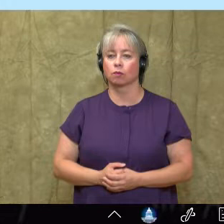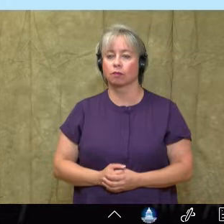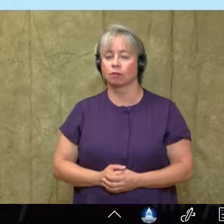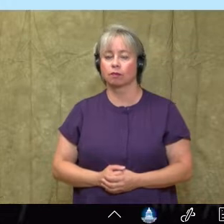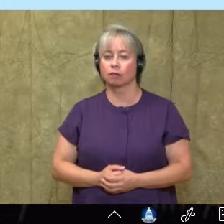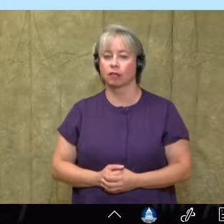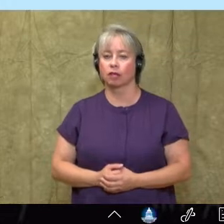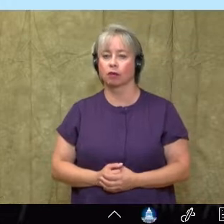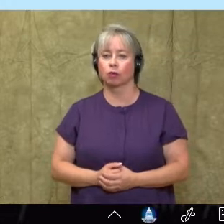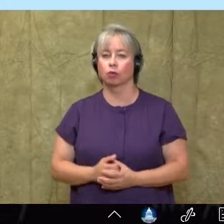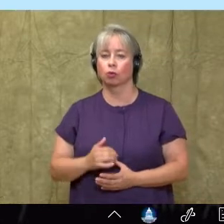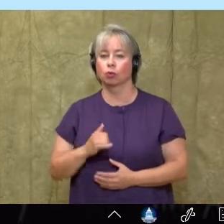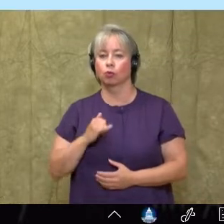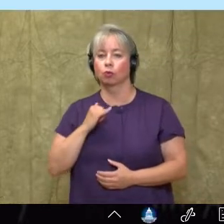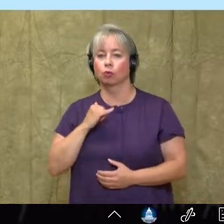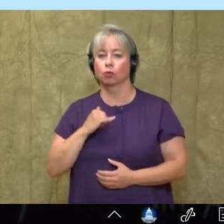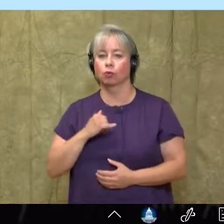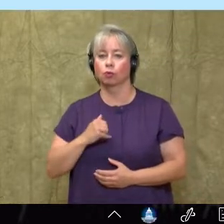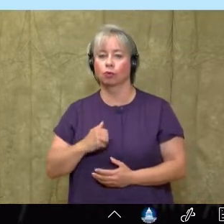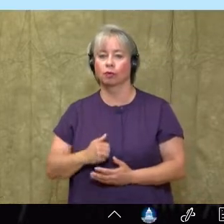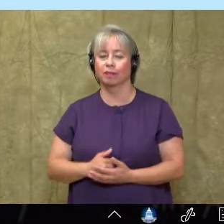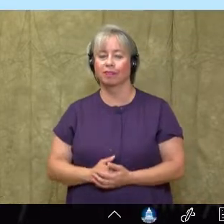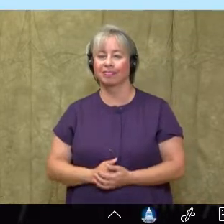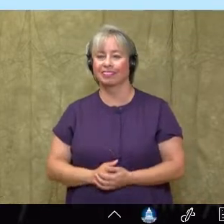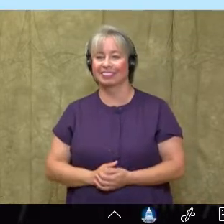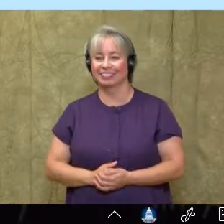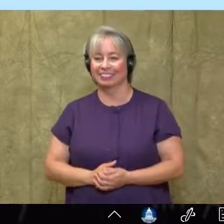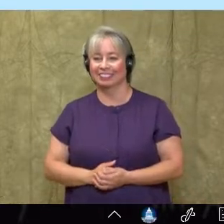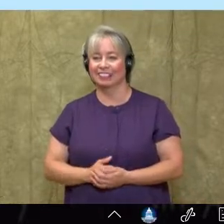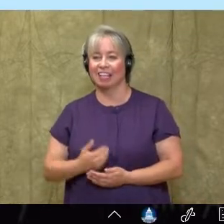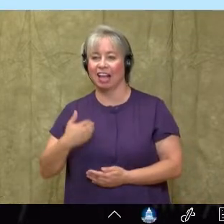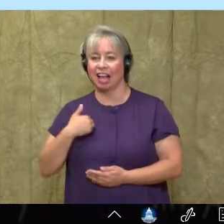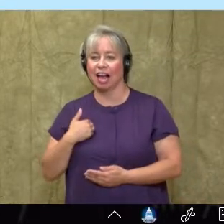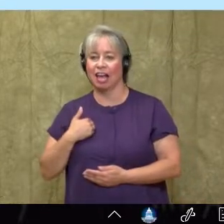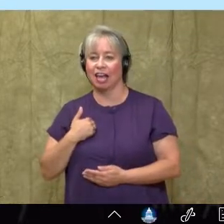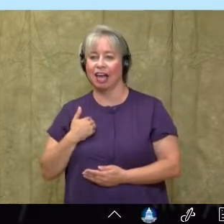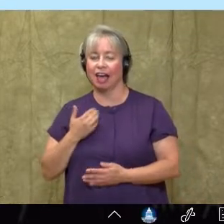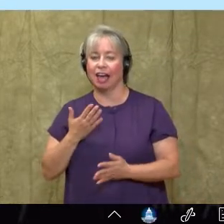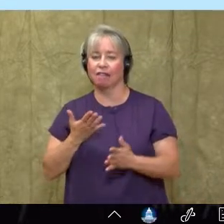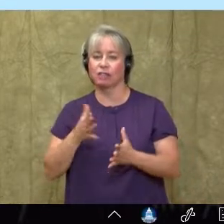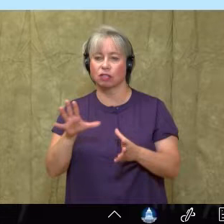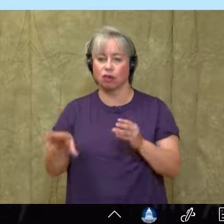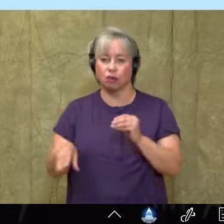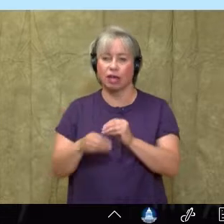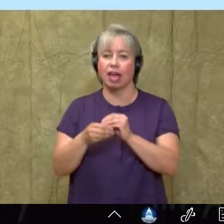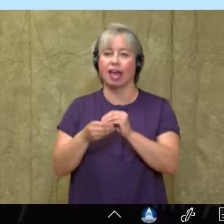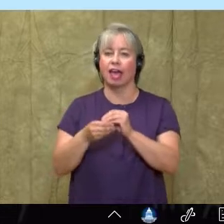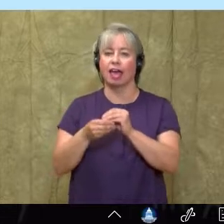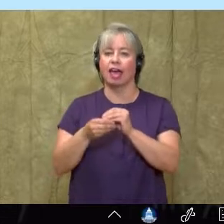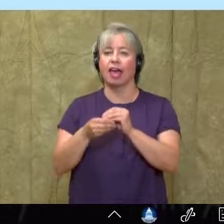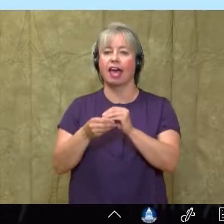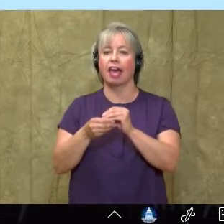Oop, my bad. I'm going to already have the 3,025 up there, so I'm going to add